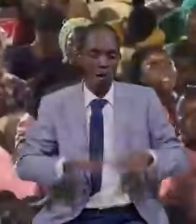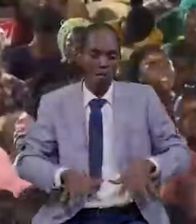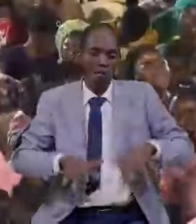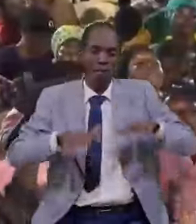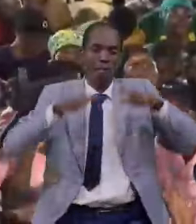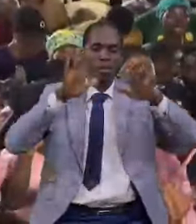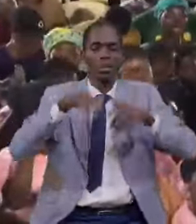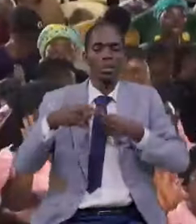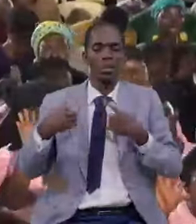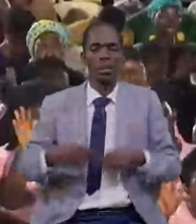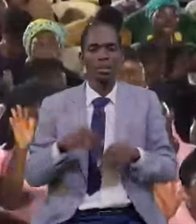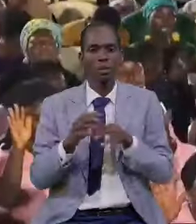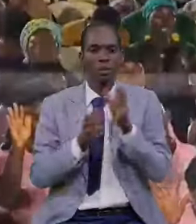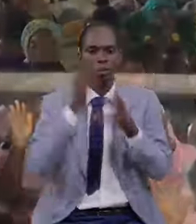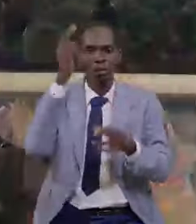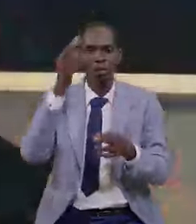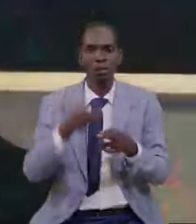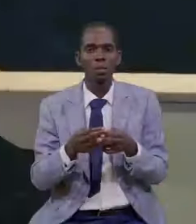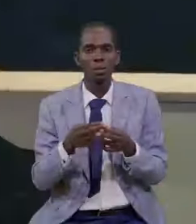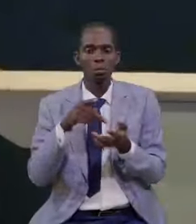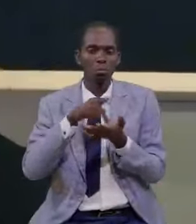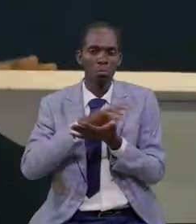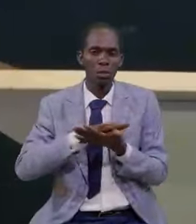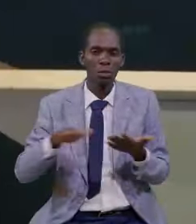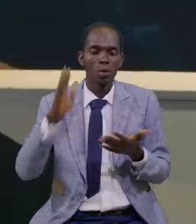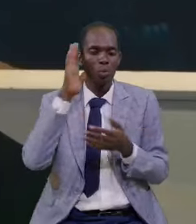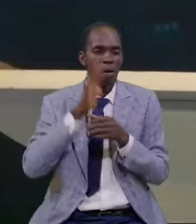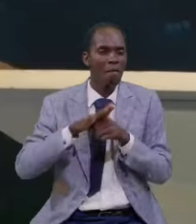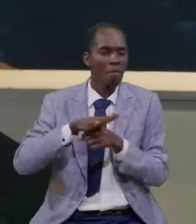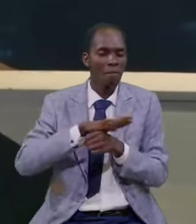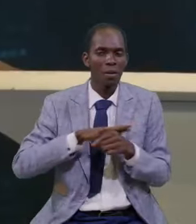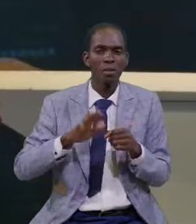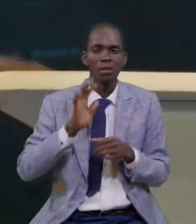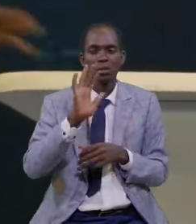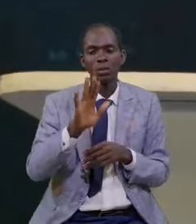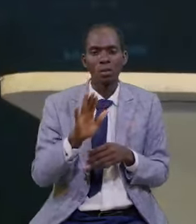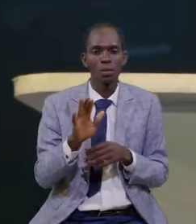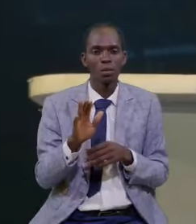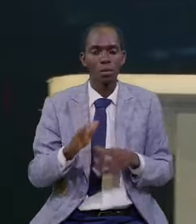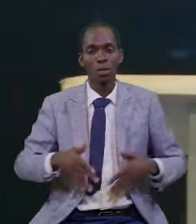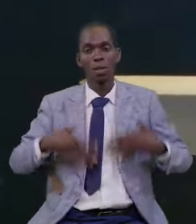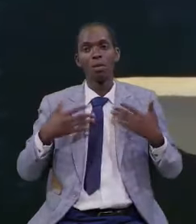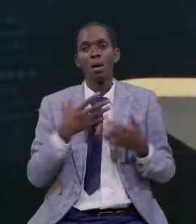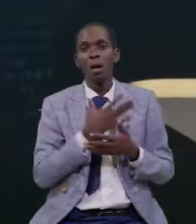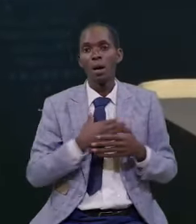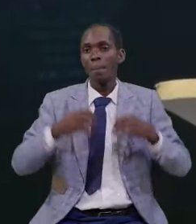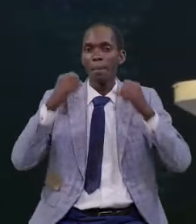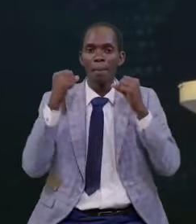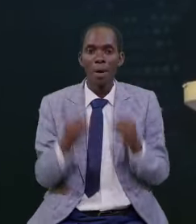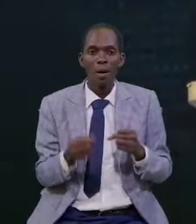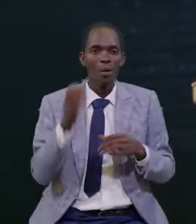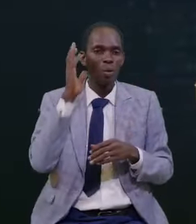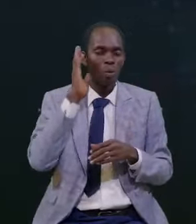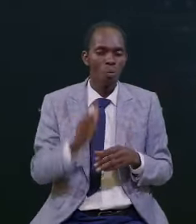heart. Purity will saturate your being. And power will envelope